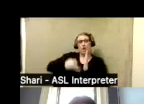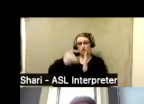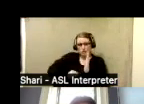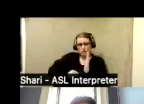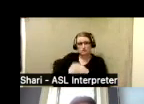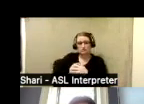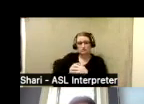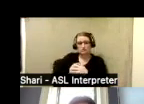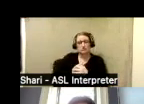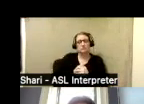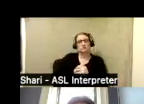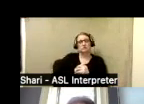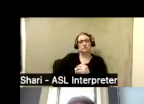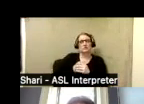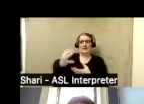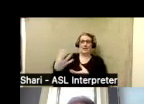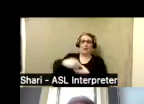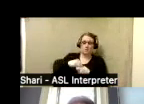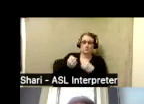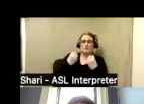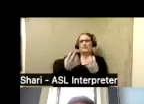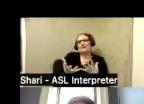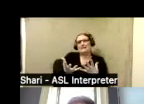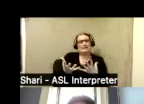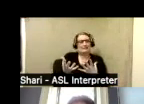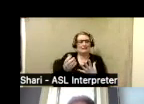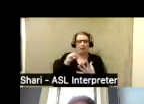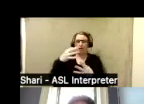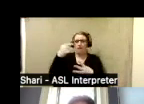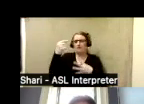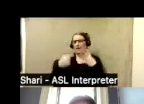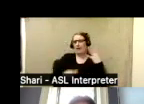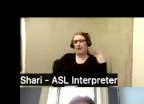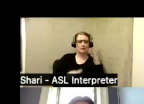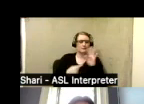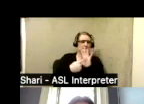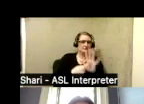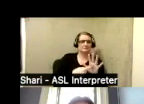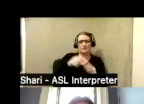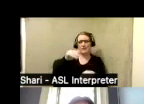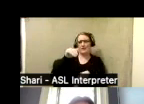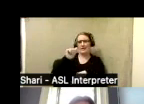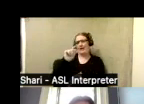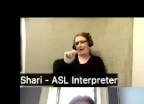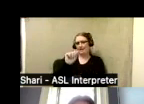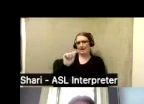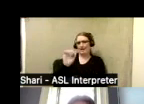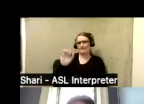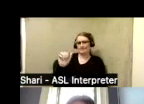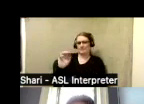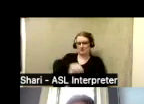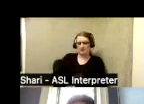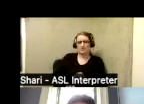which includes many of the items exhibited at AFAM. But